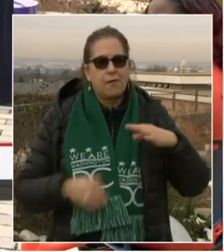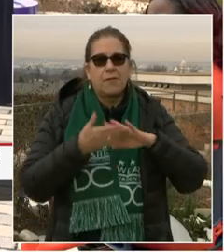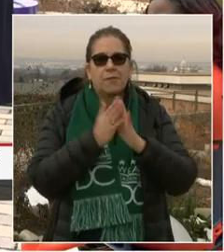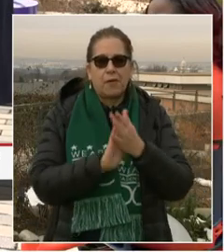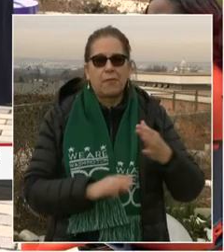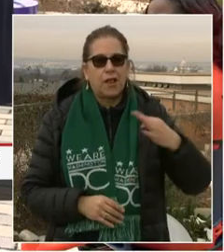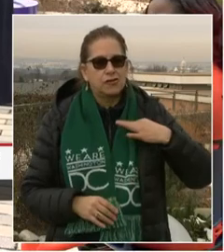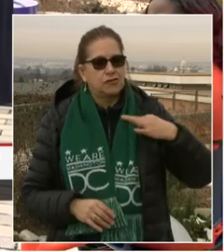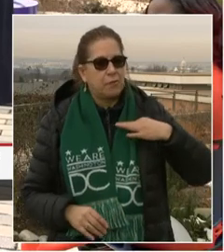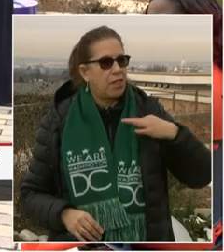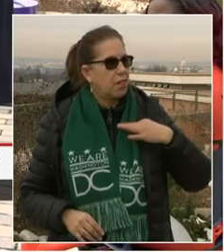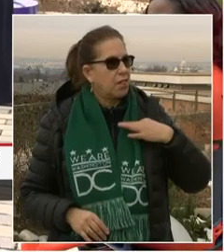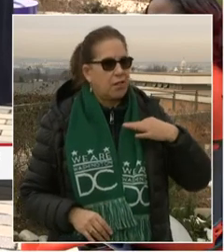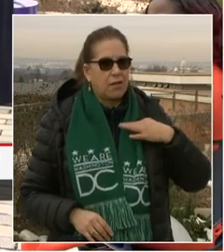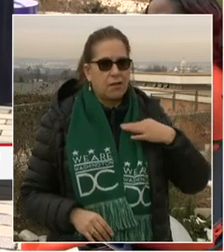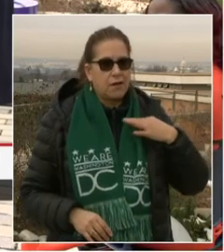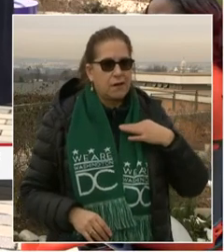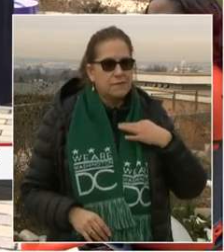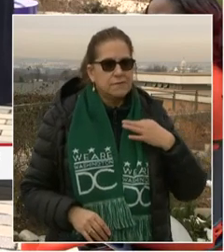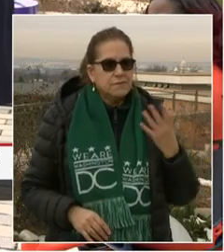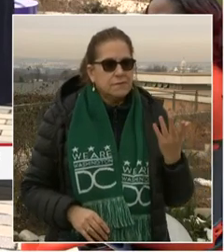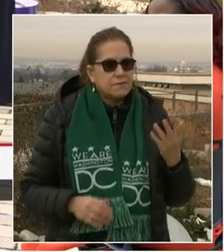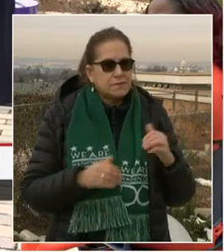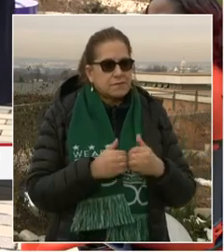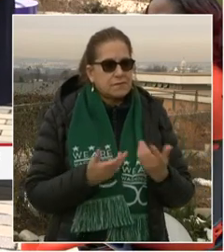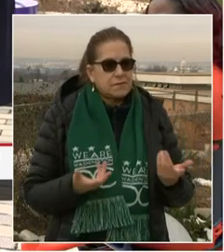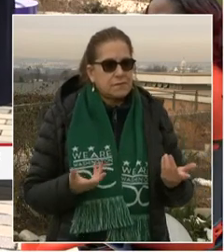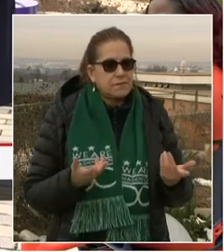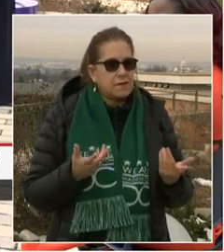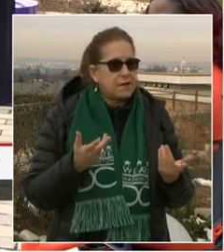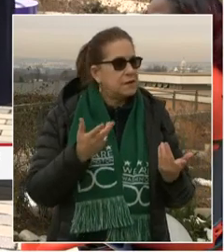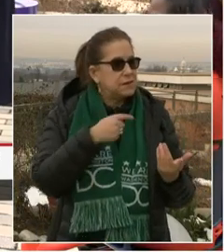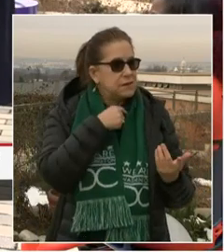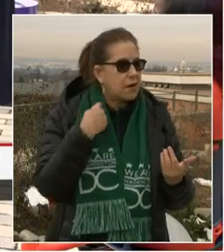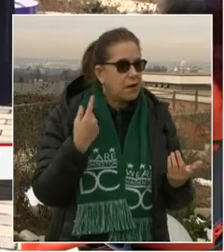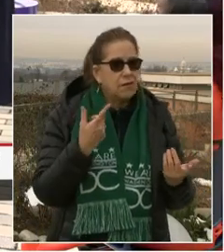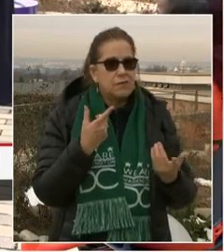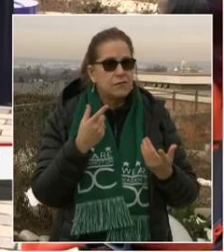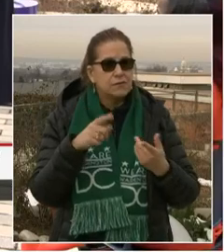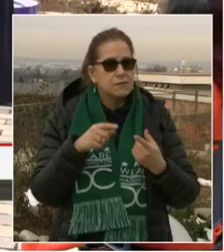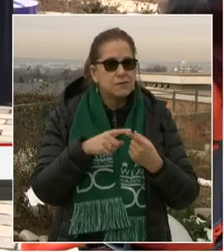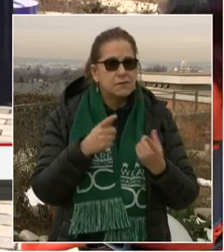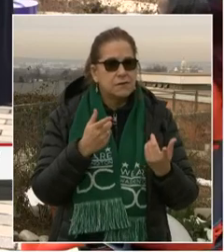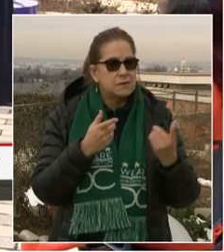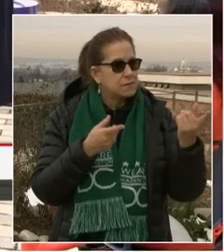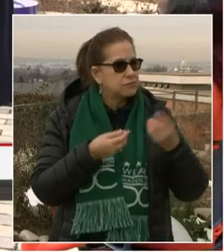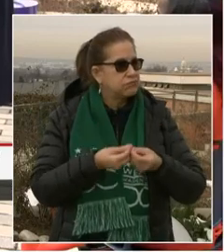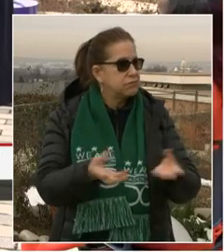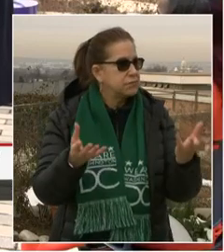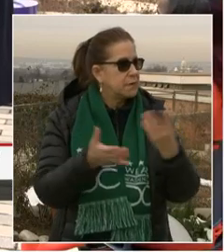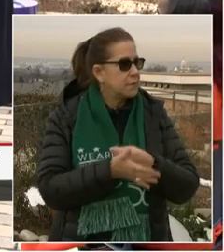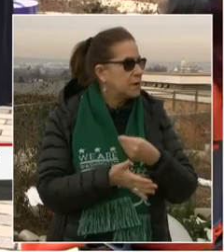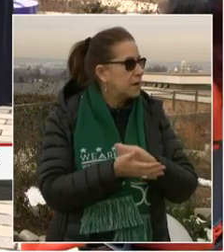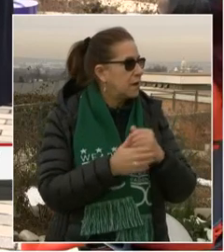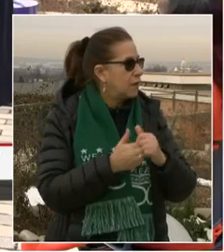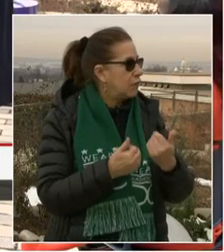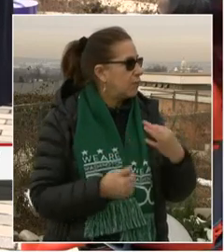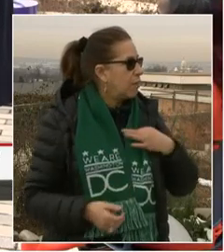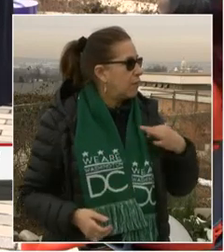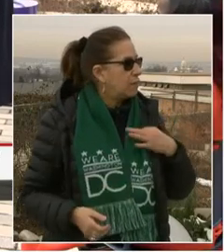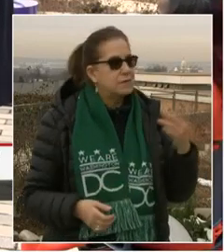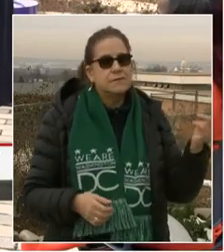When does this actually start putting money out on the street? Yeah, so as noted in the one-pager which you have available to